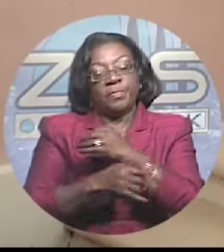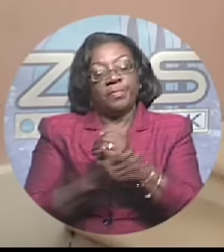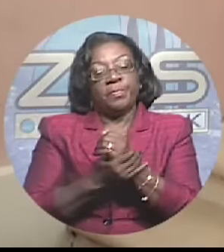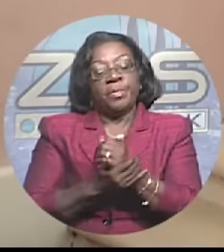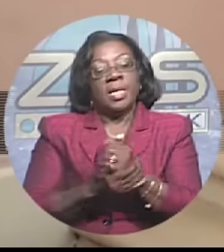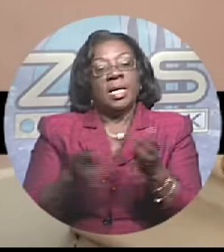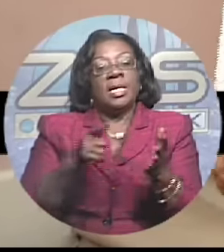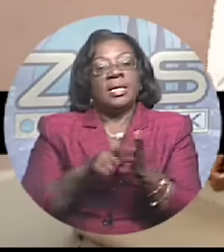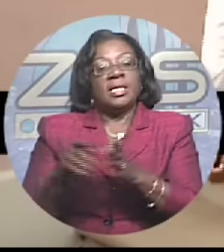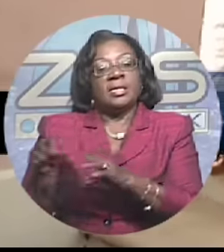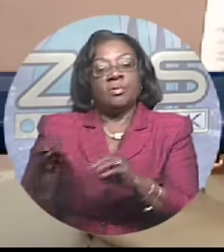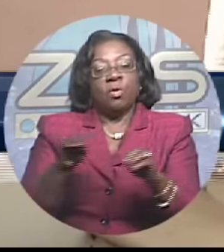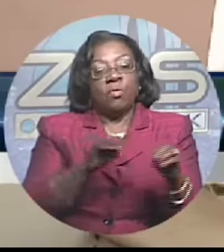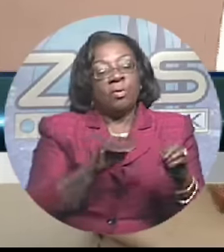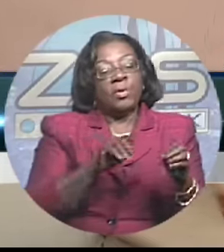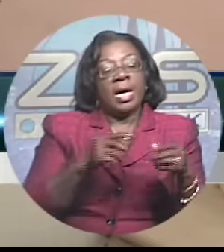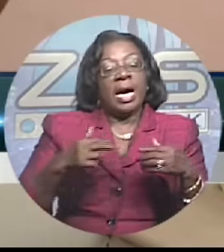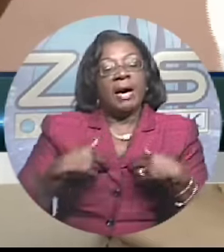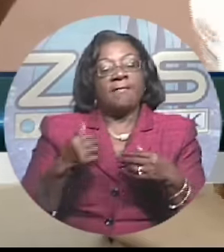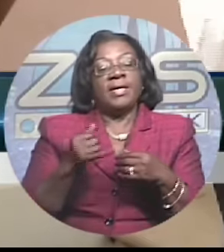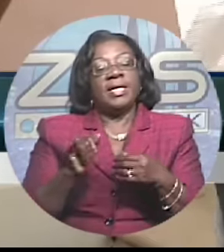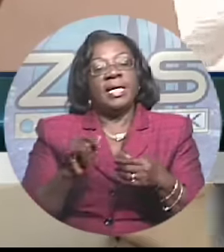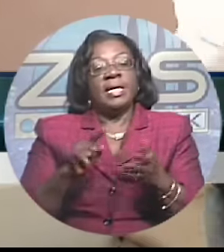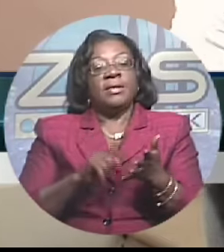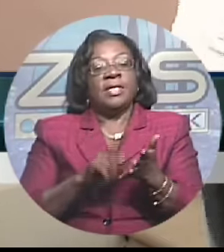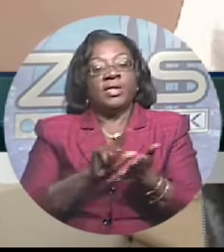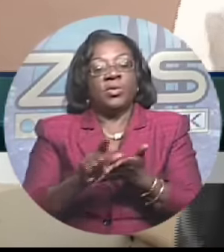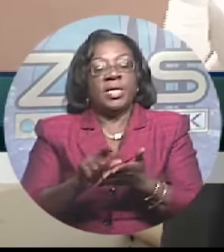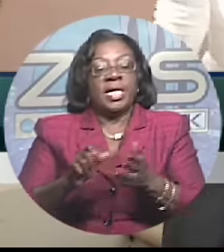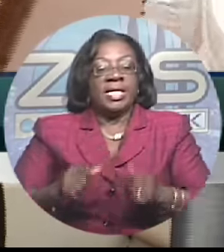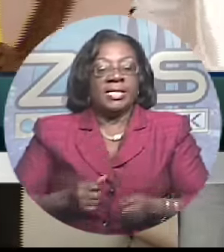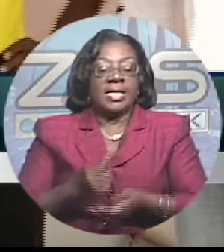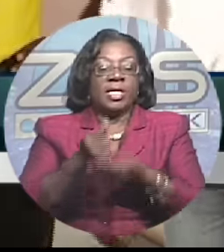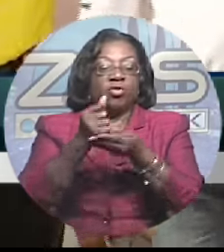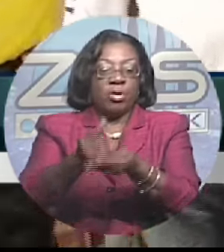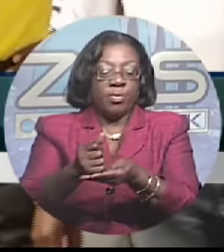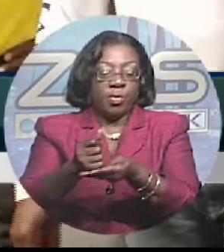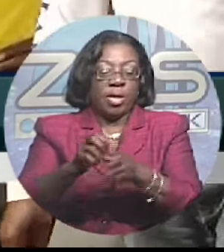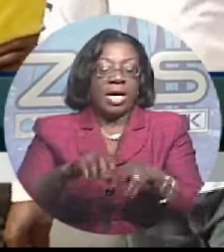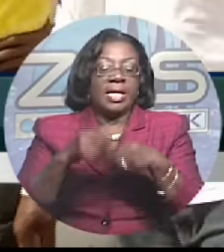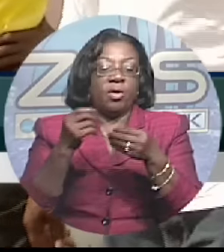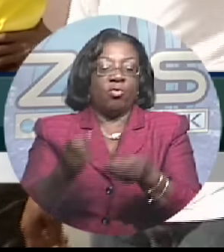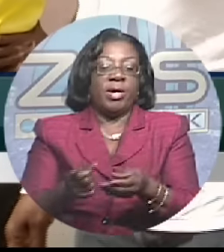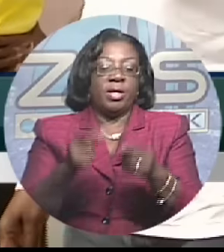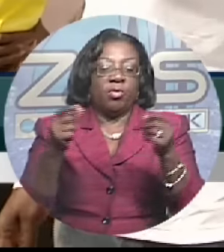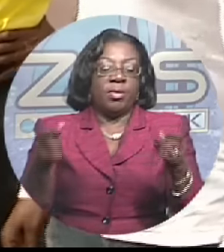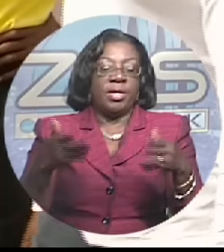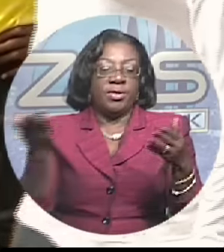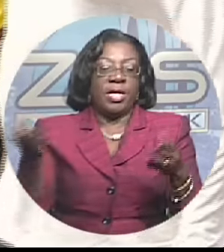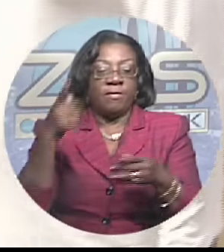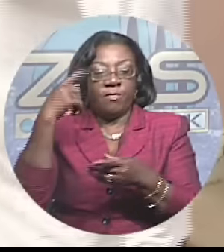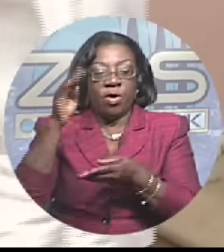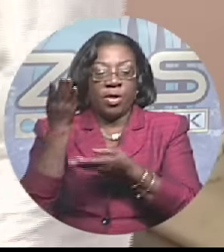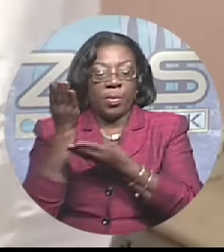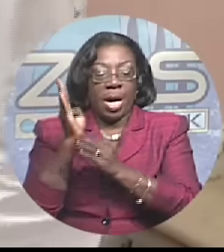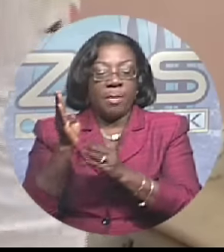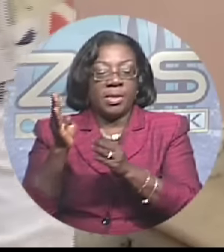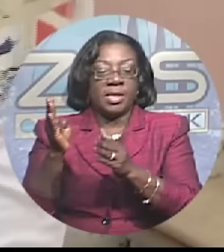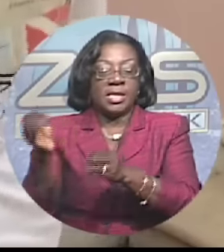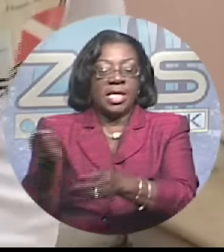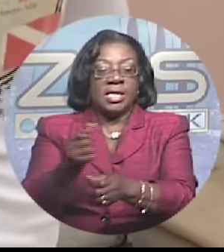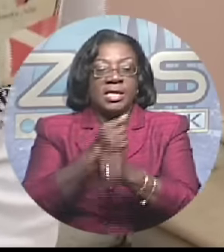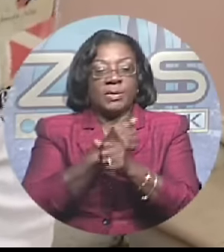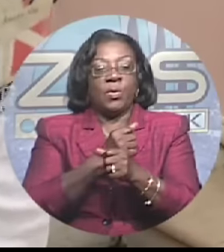This movement we're having this week is a tribute and a great, great thing for the Bahamas sports franchise.